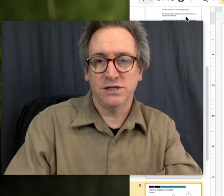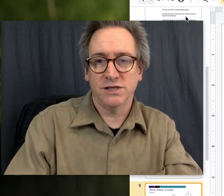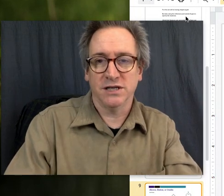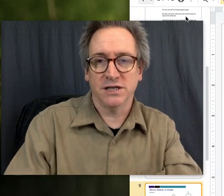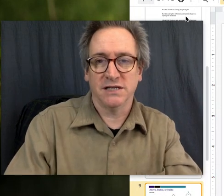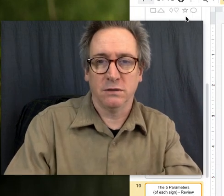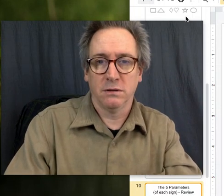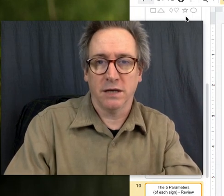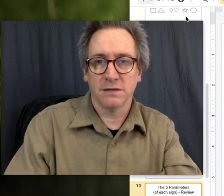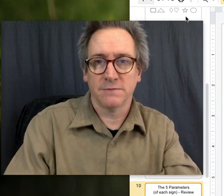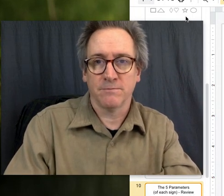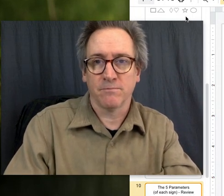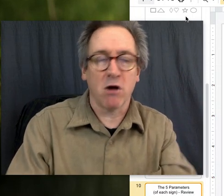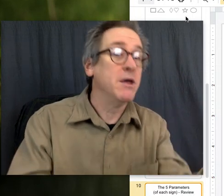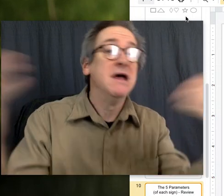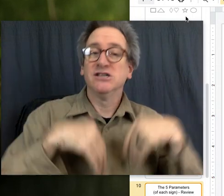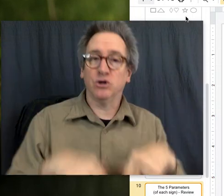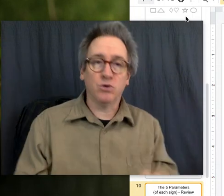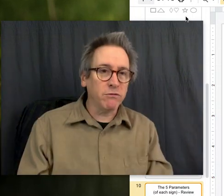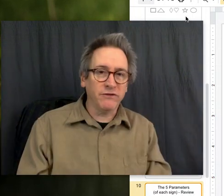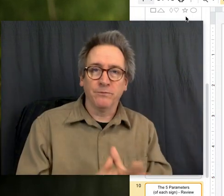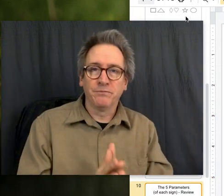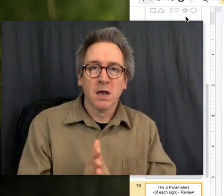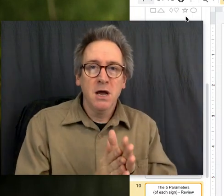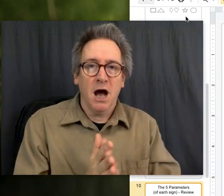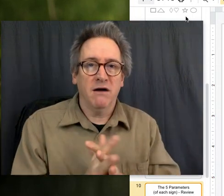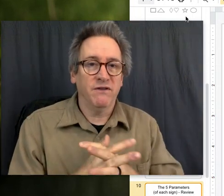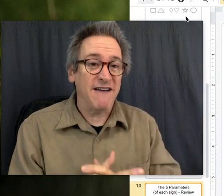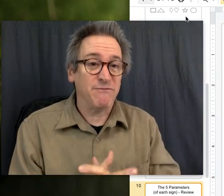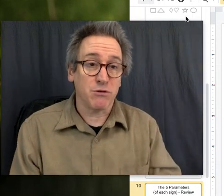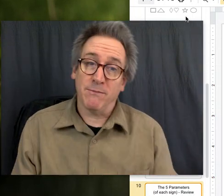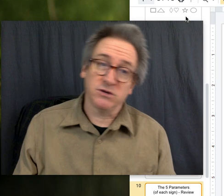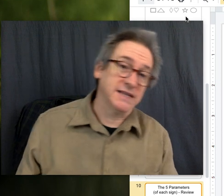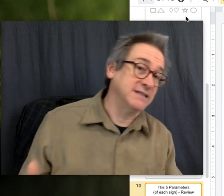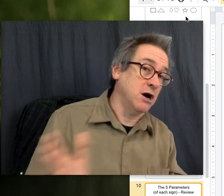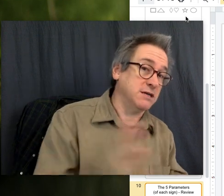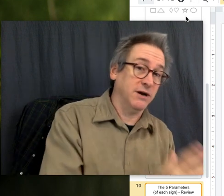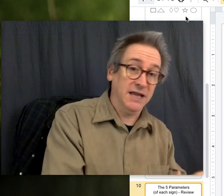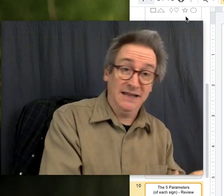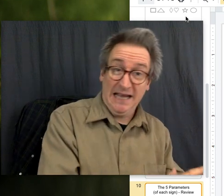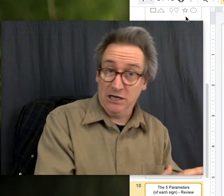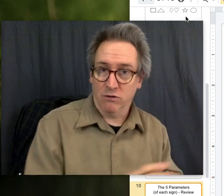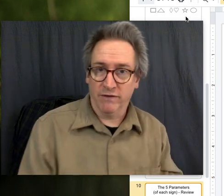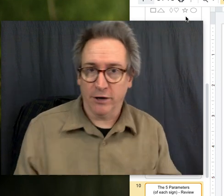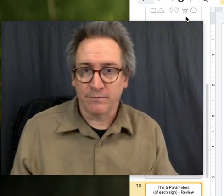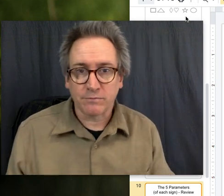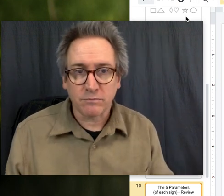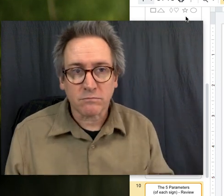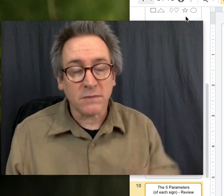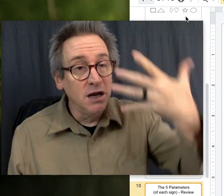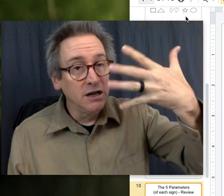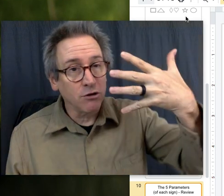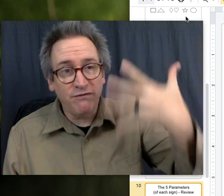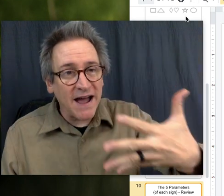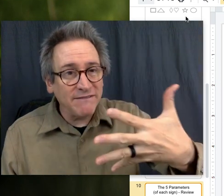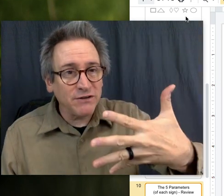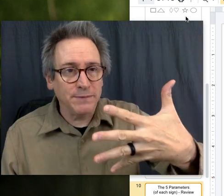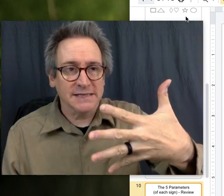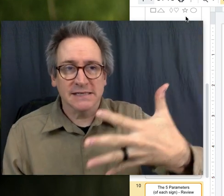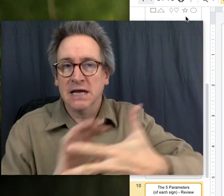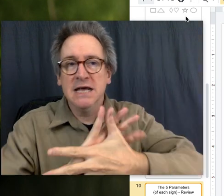Too successful. All right, so quick review of the 5 parameters that I talked about in the intro video. There are